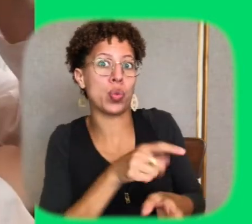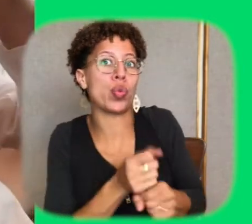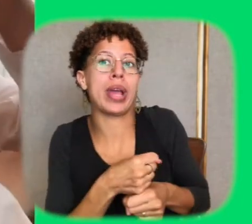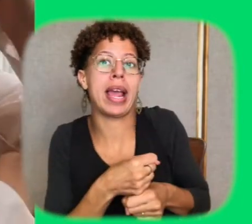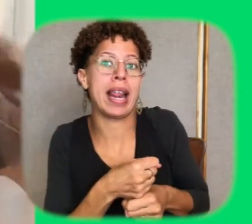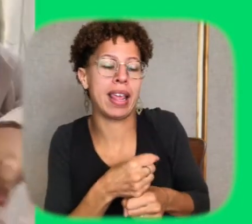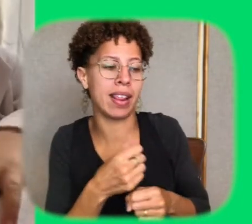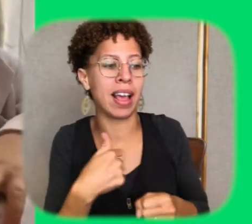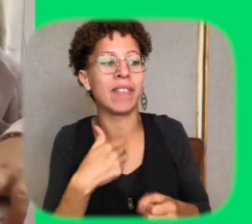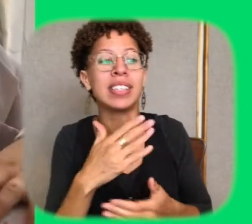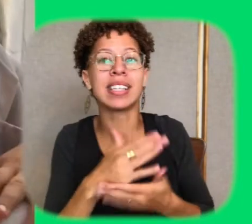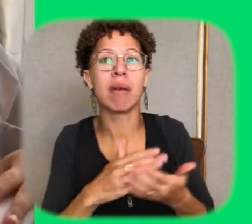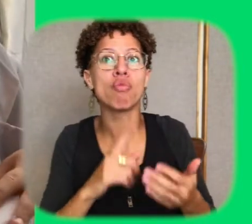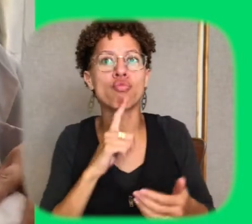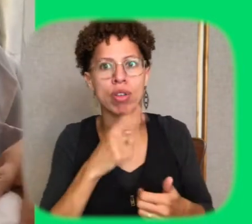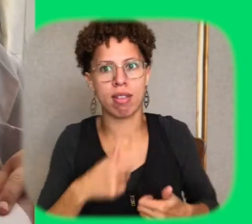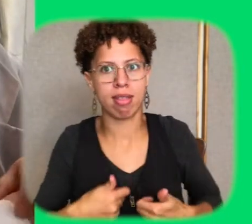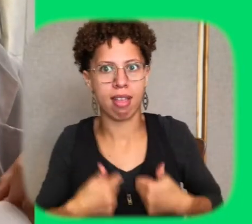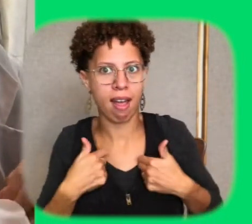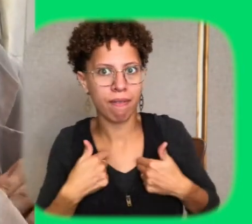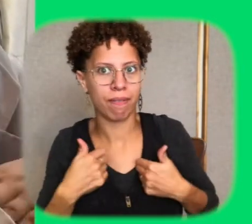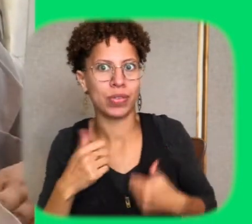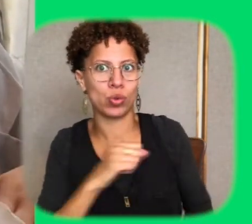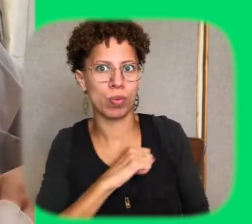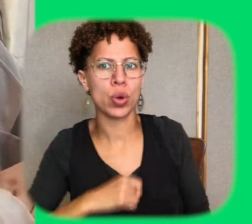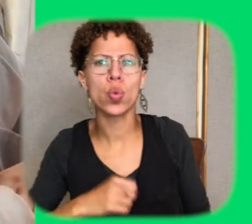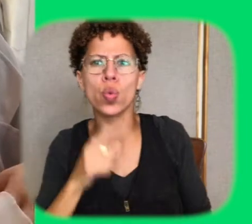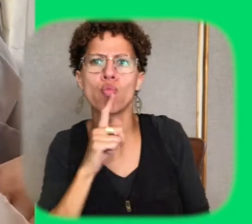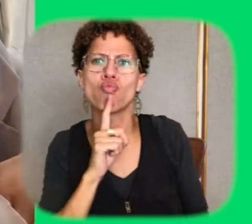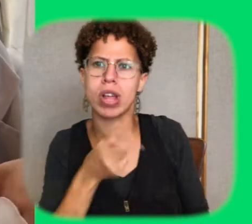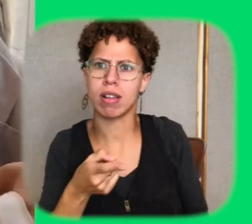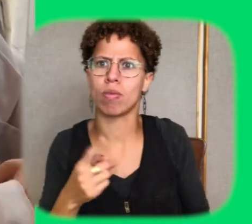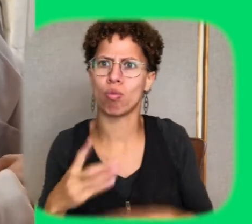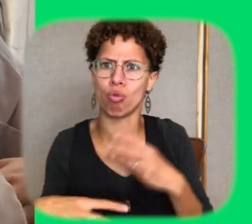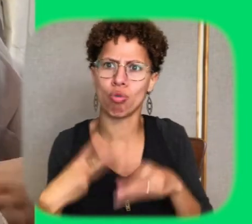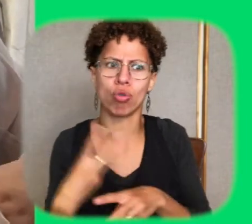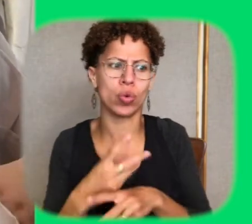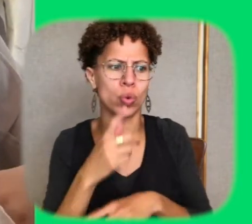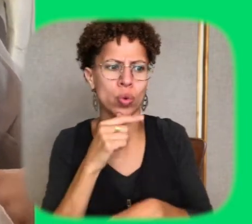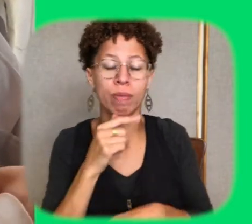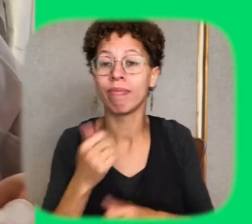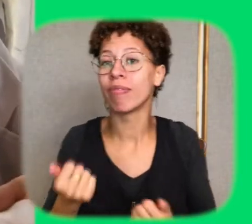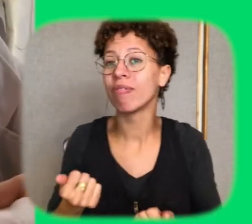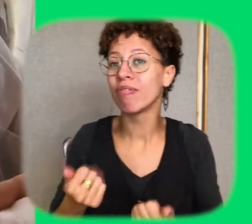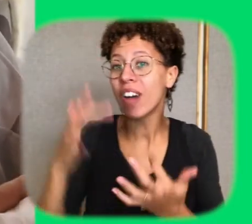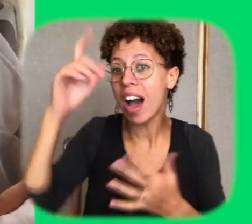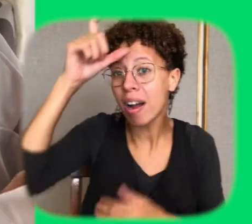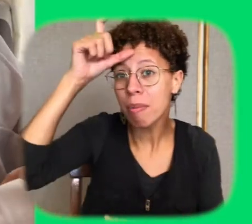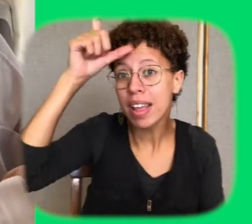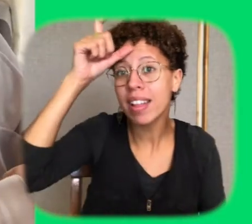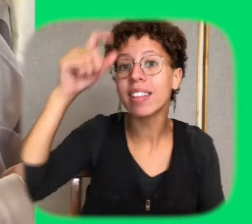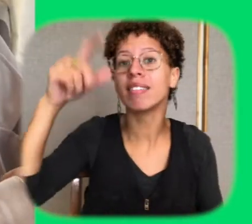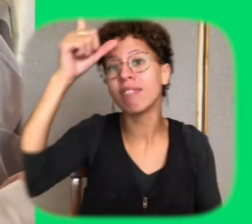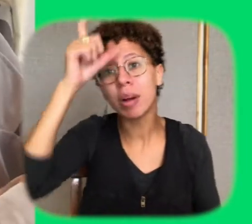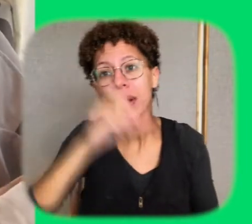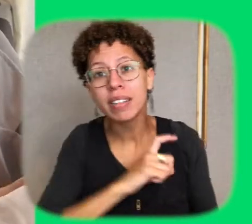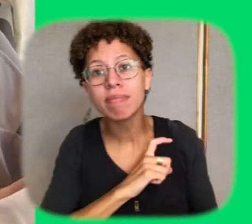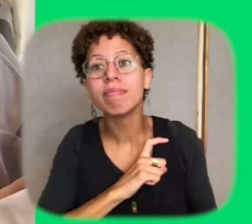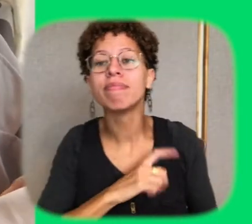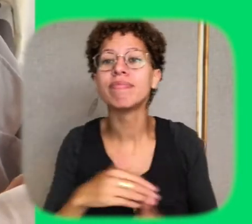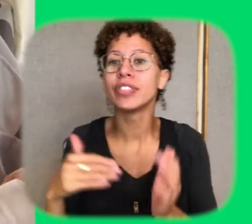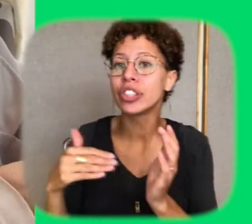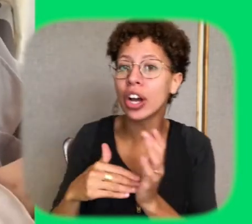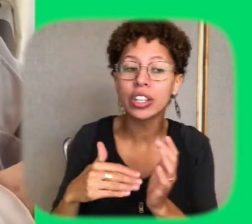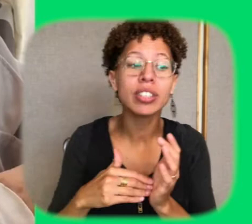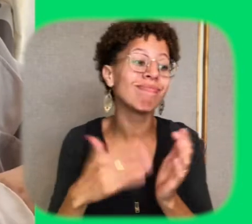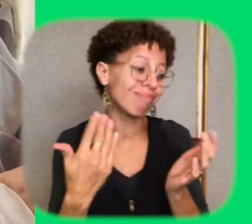superheroes. What are some real life? Fireman. Doctor, police, fireman.